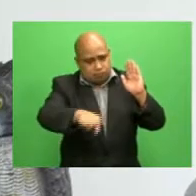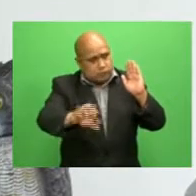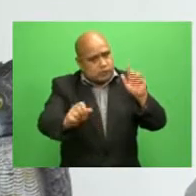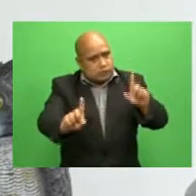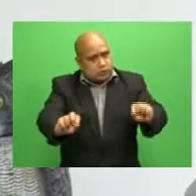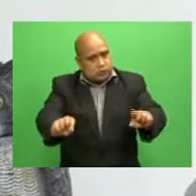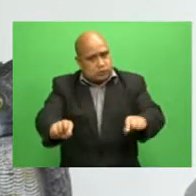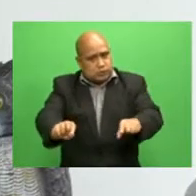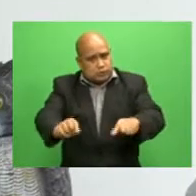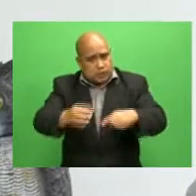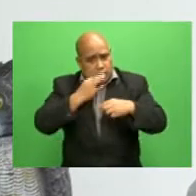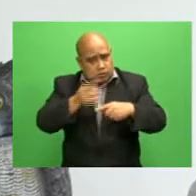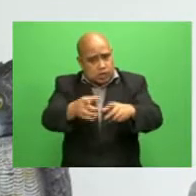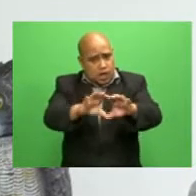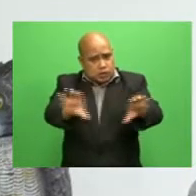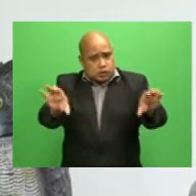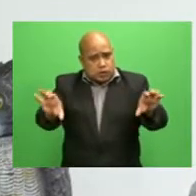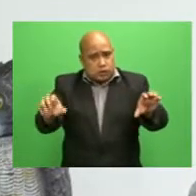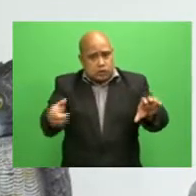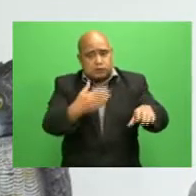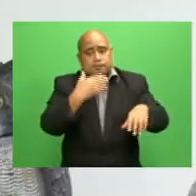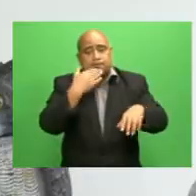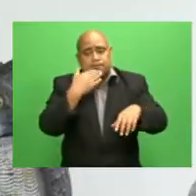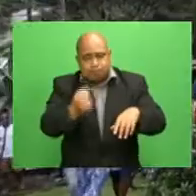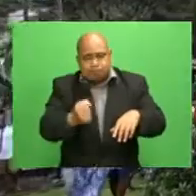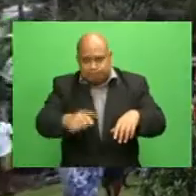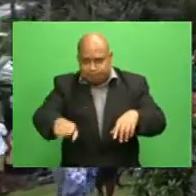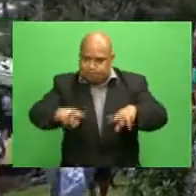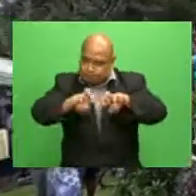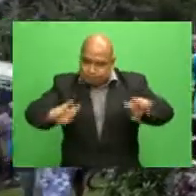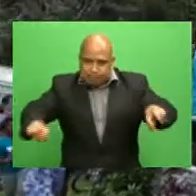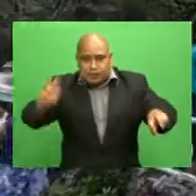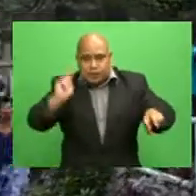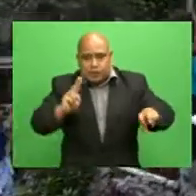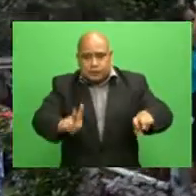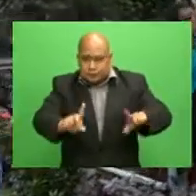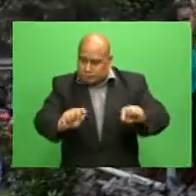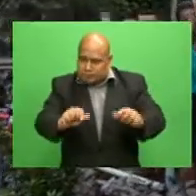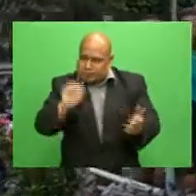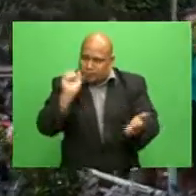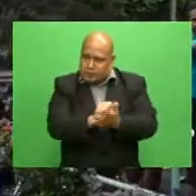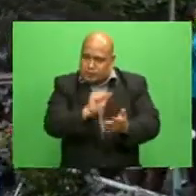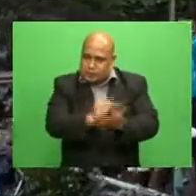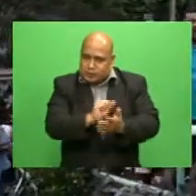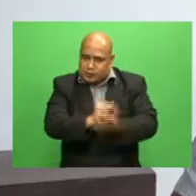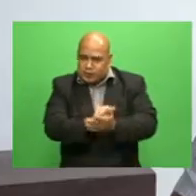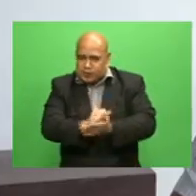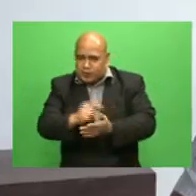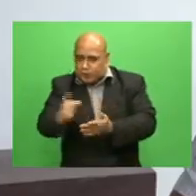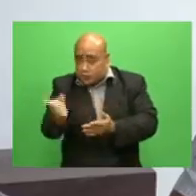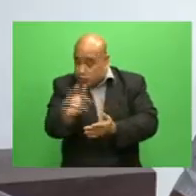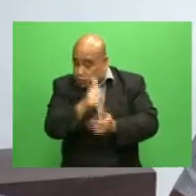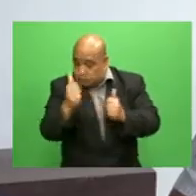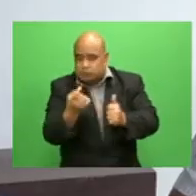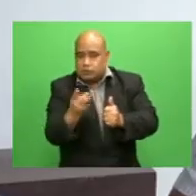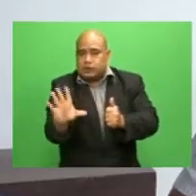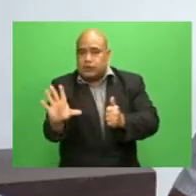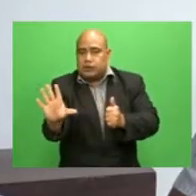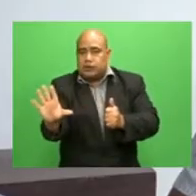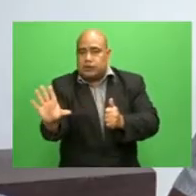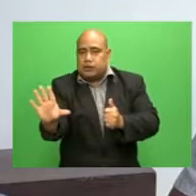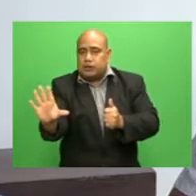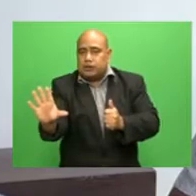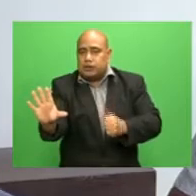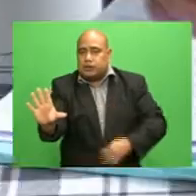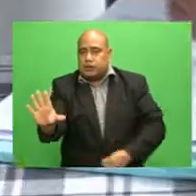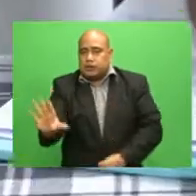council to please have it investigated independently. As another special council meeting looms later this week, the chair of the Audit